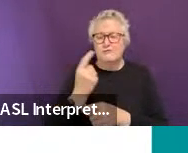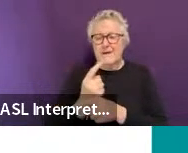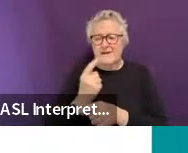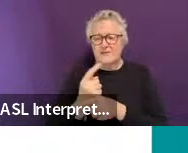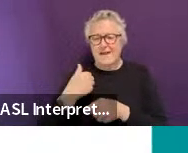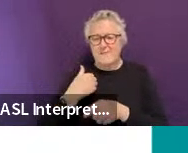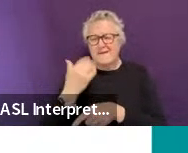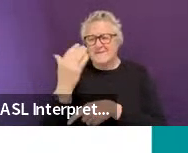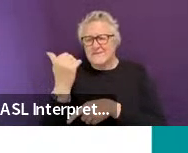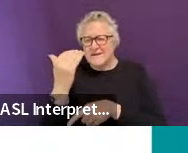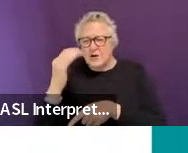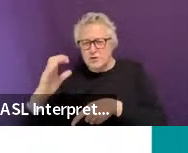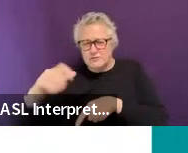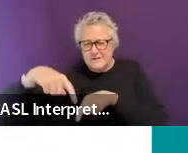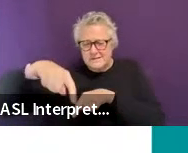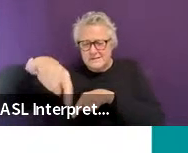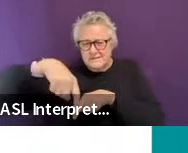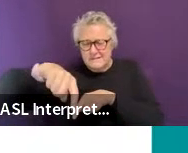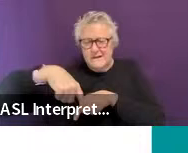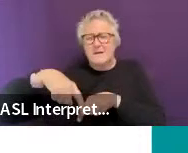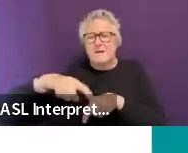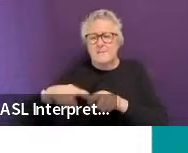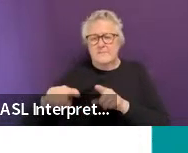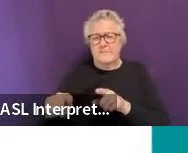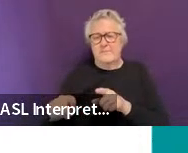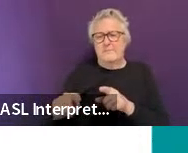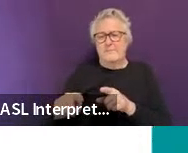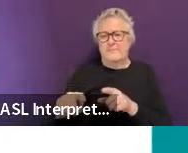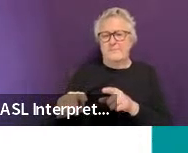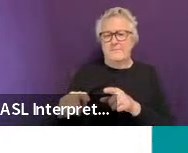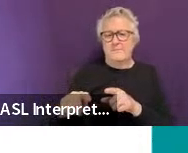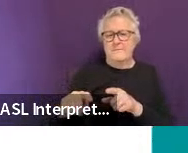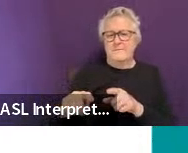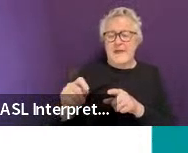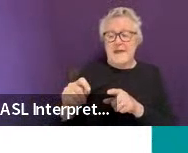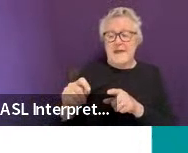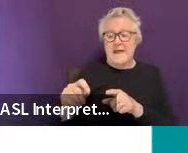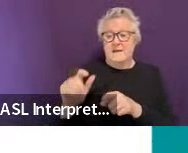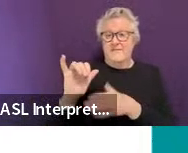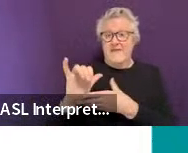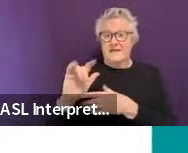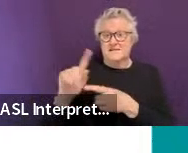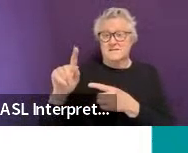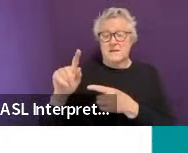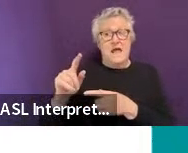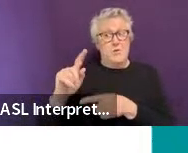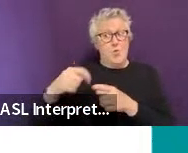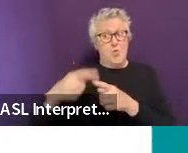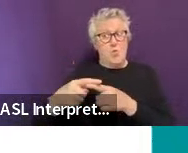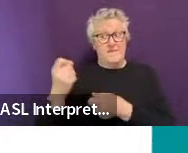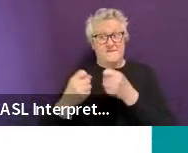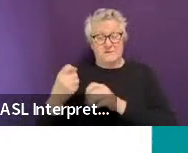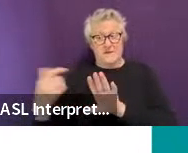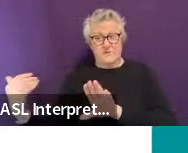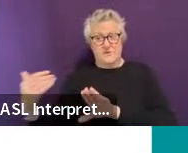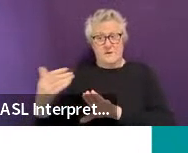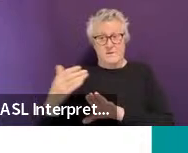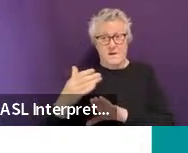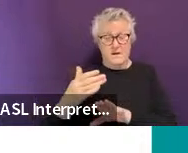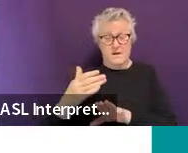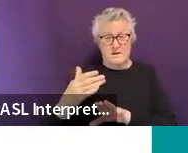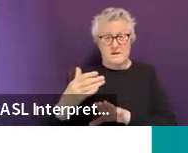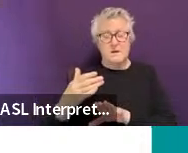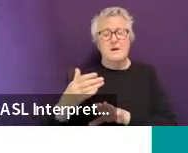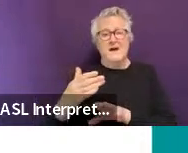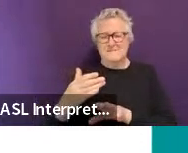about 10%. What occurs there is that example where vehicles come on, have to make quick decisions. Lots of times vehicles stop on